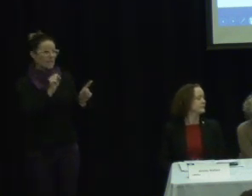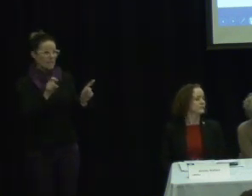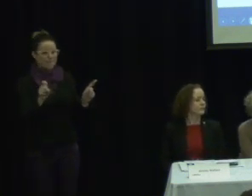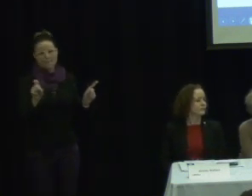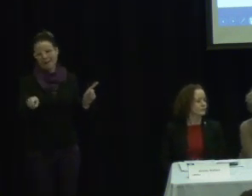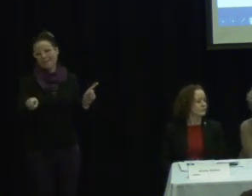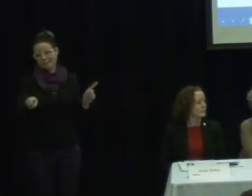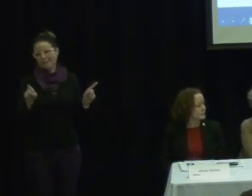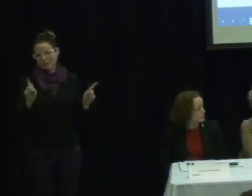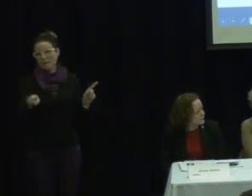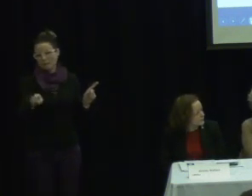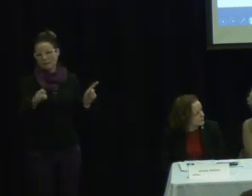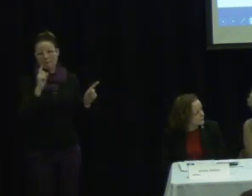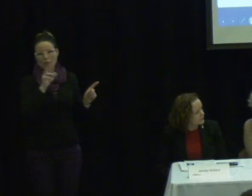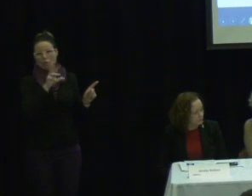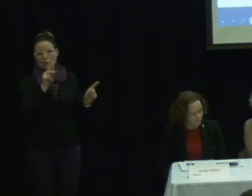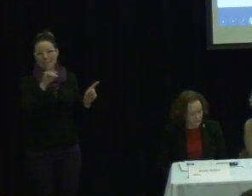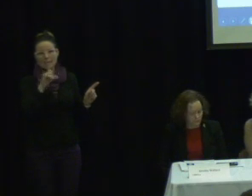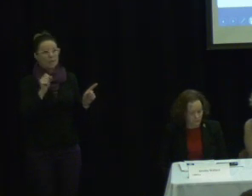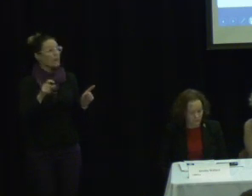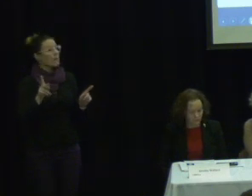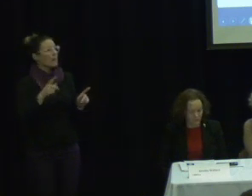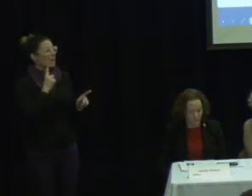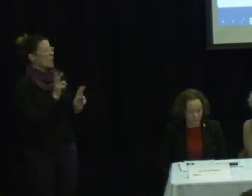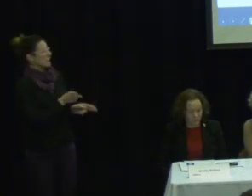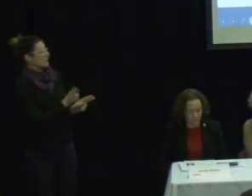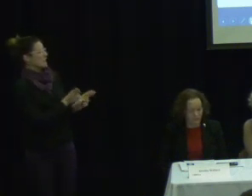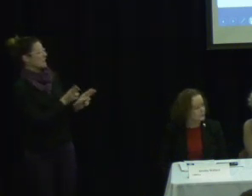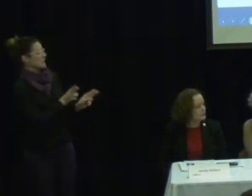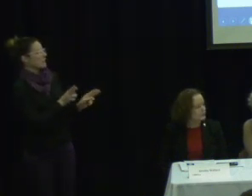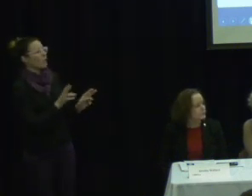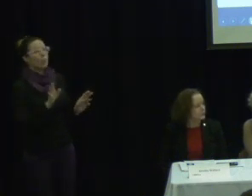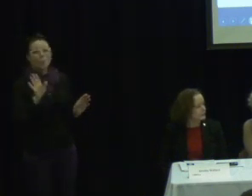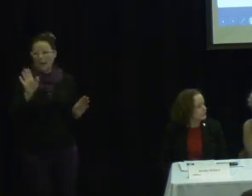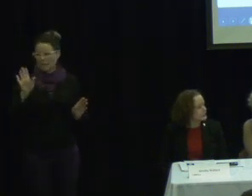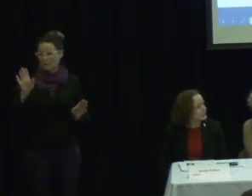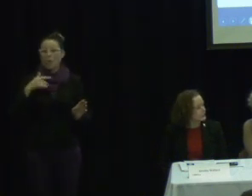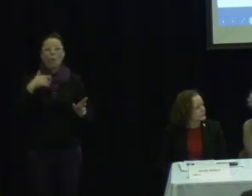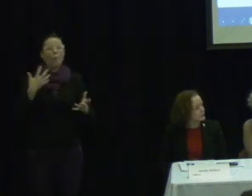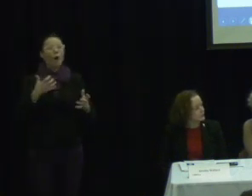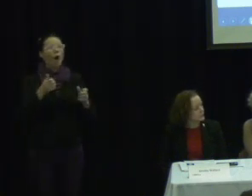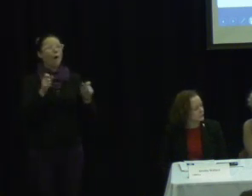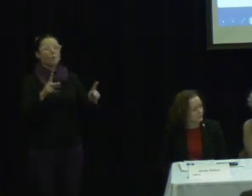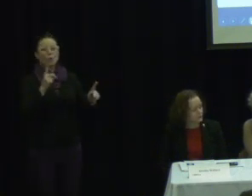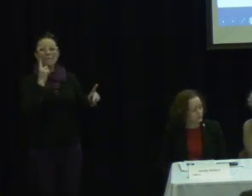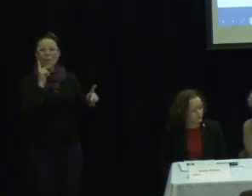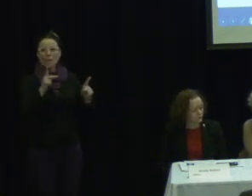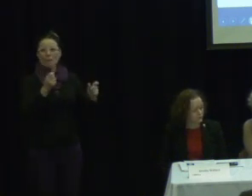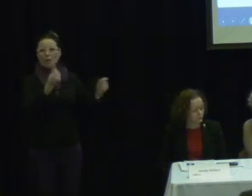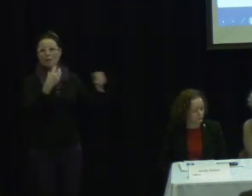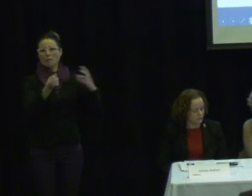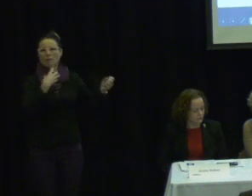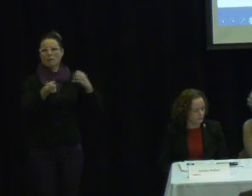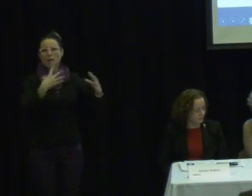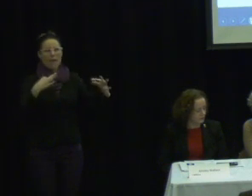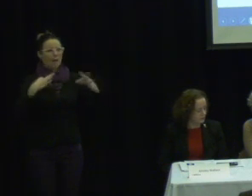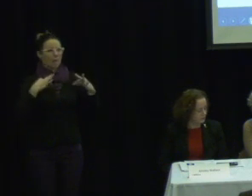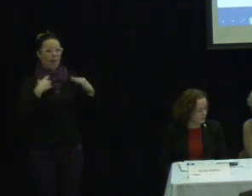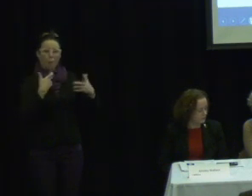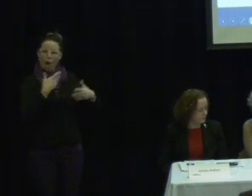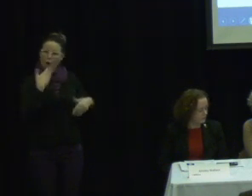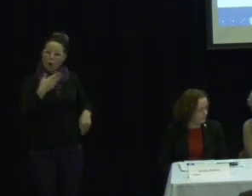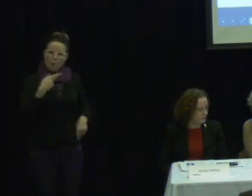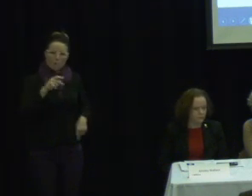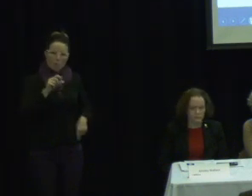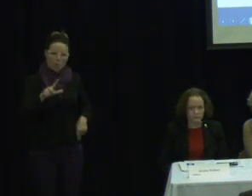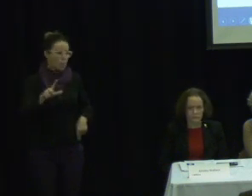we need to get this turned around. And I say, well, we need a really great pool. So I'll abbreviate myself now. I'm